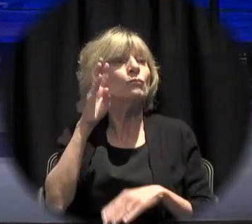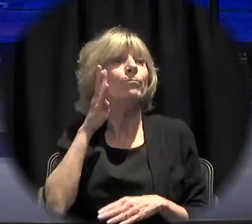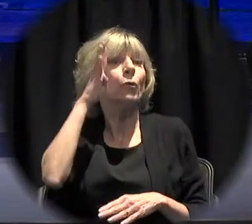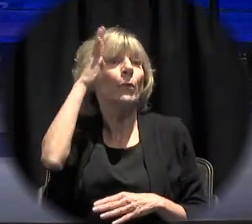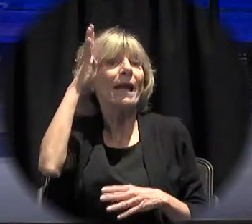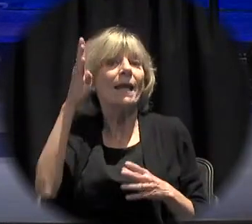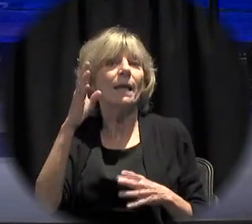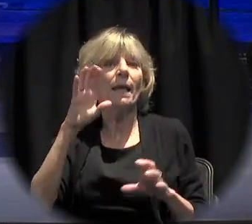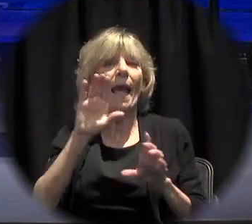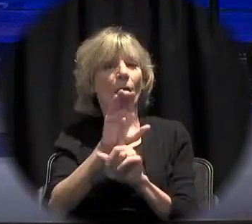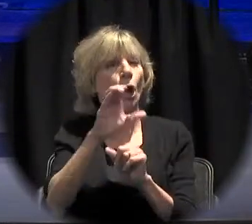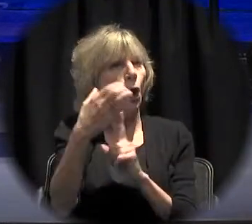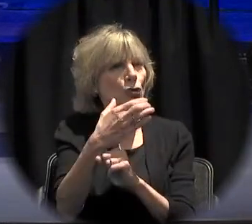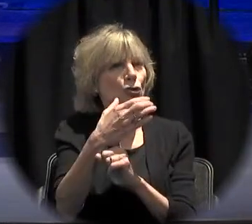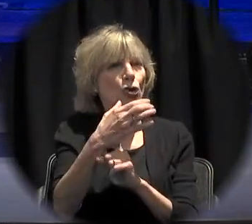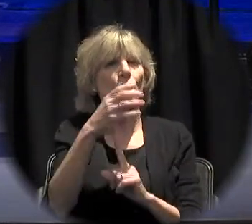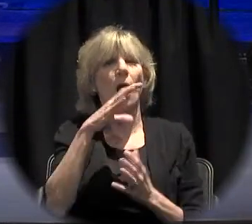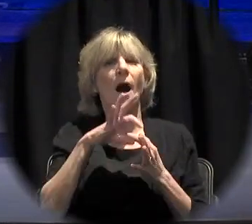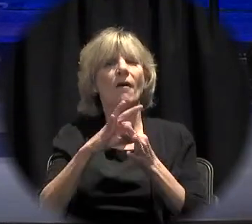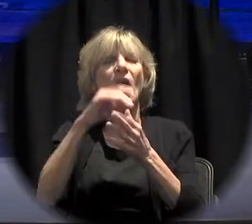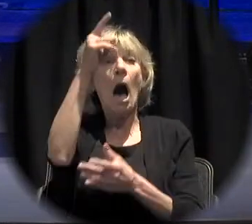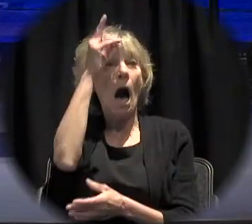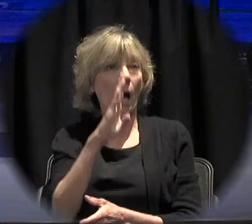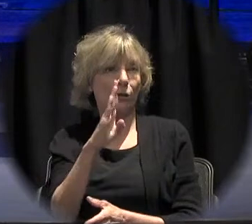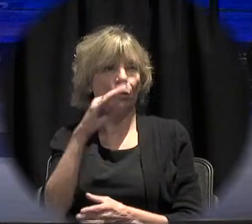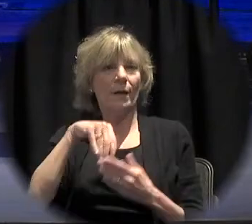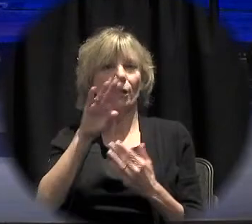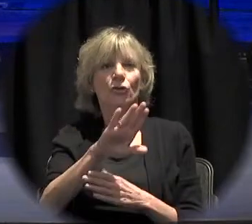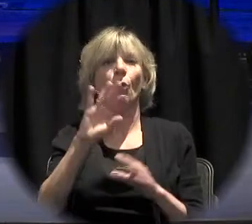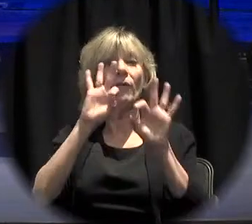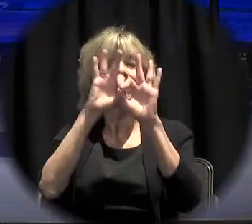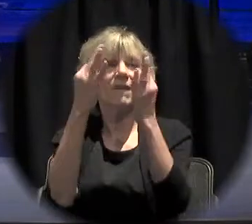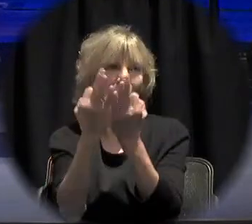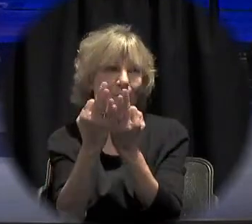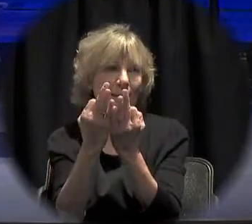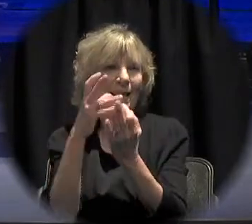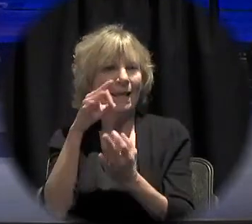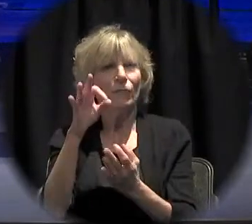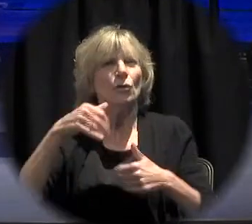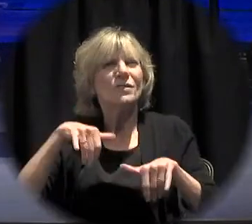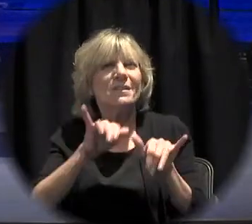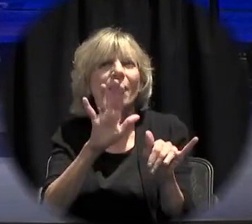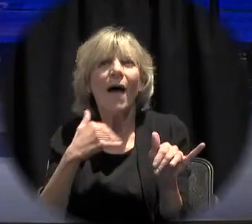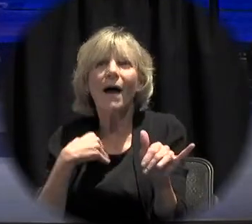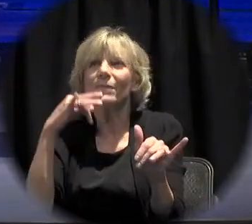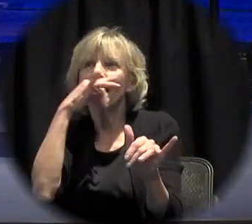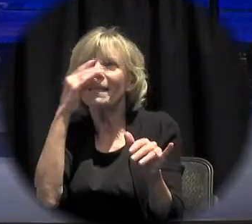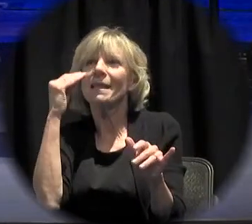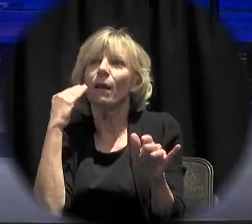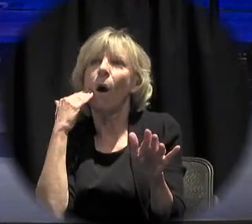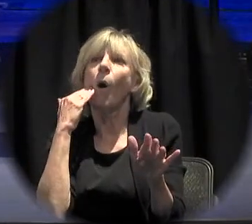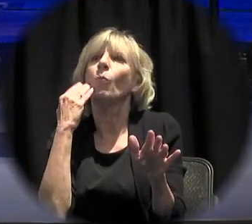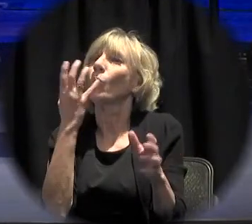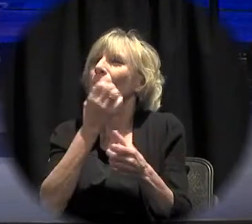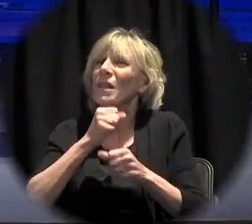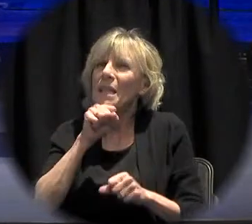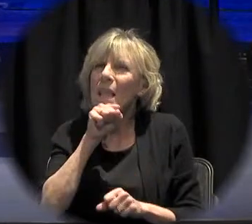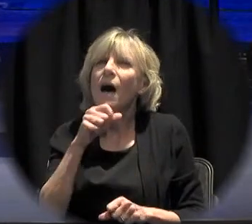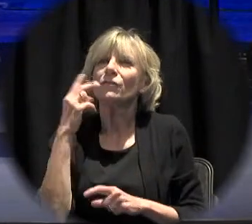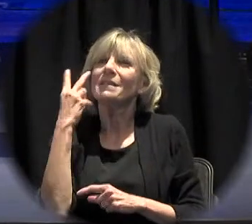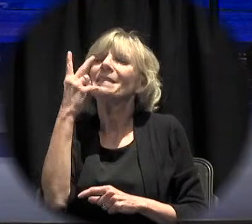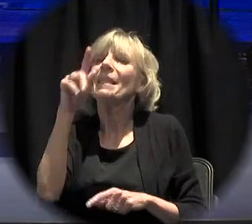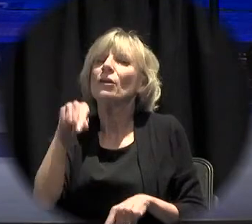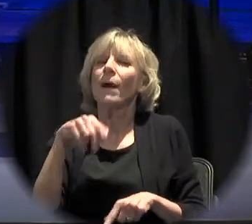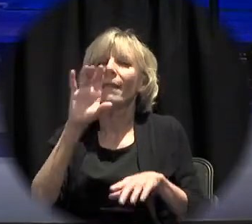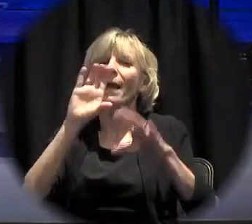family. So if you still have kids in the home, we'd love to see you there. But today we're focusing on the foundational